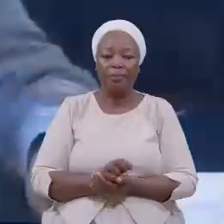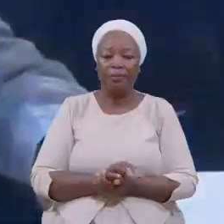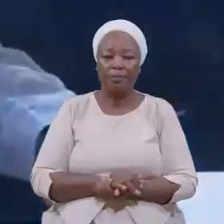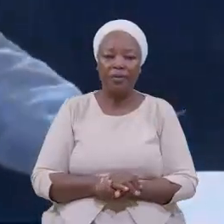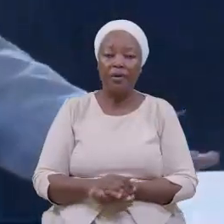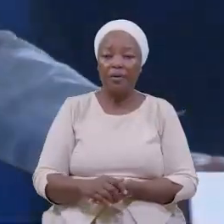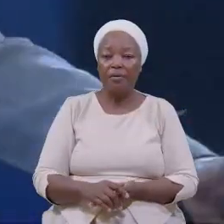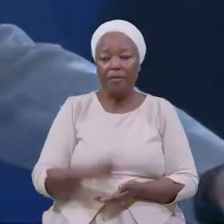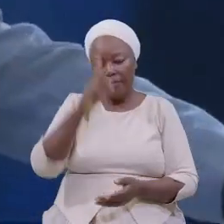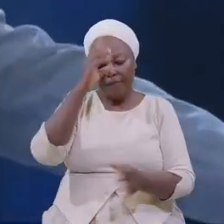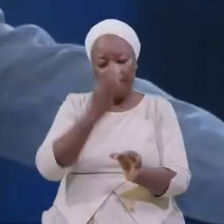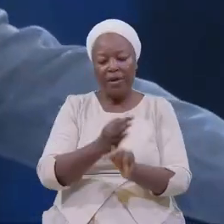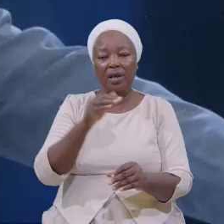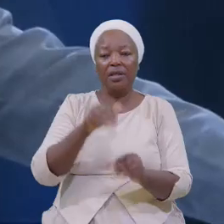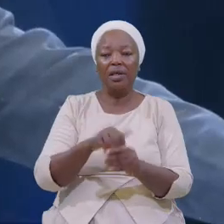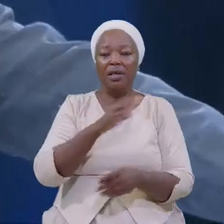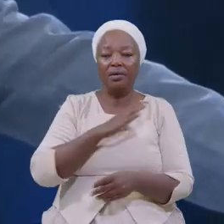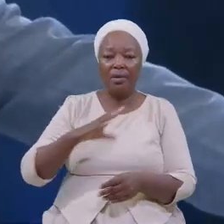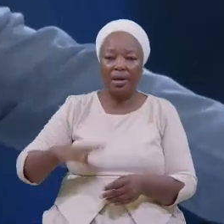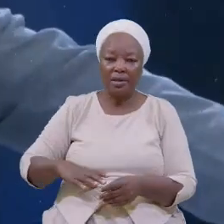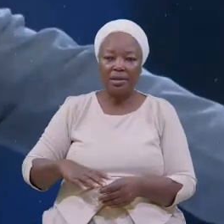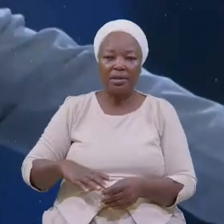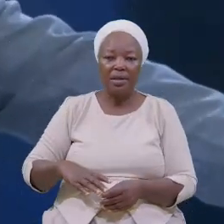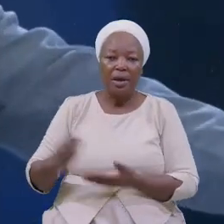Faith in Christ,